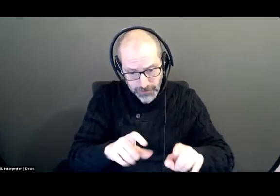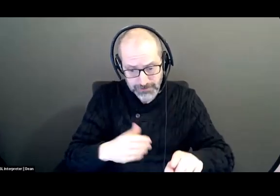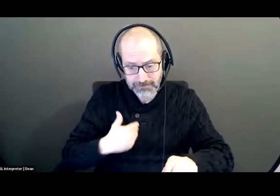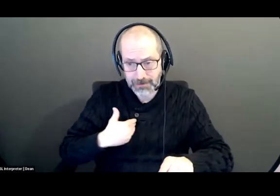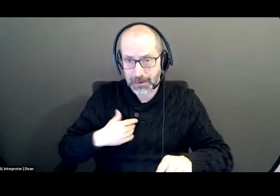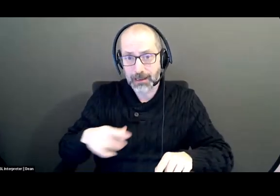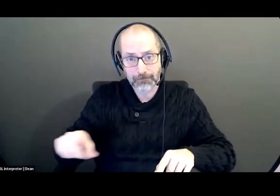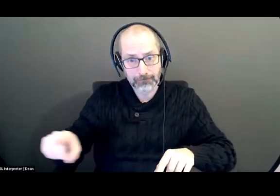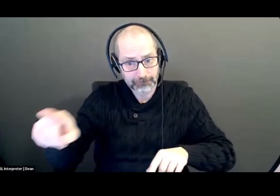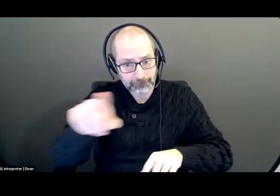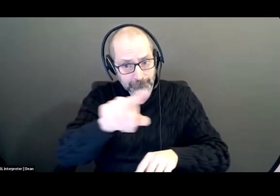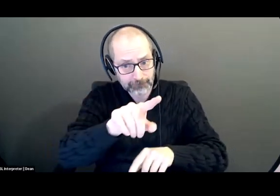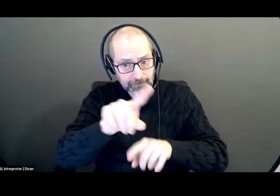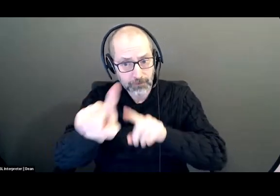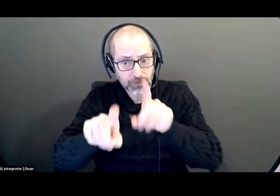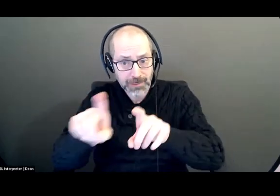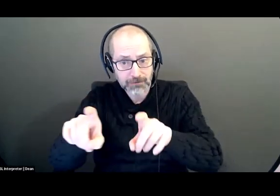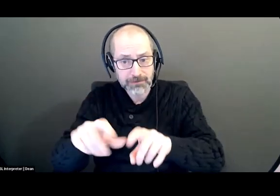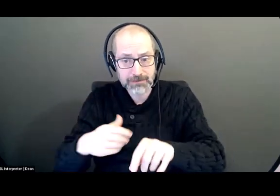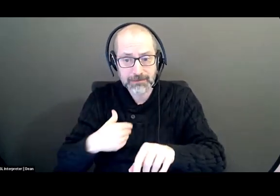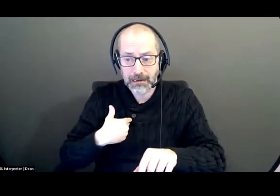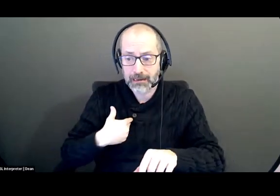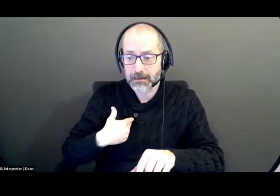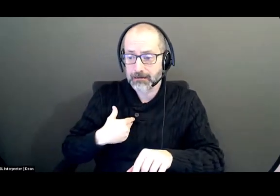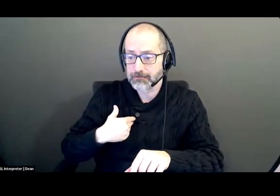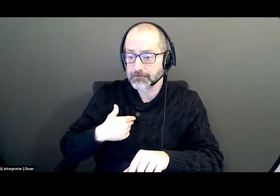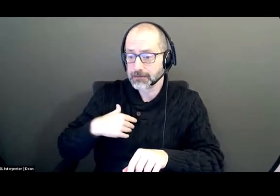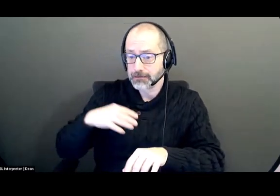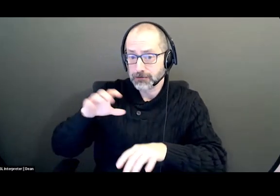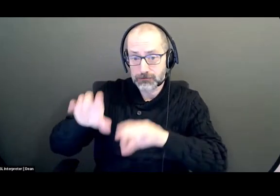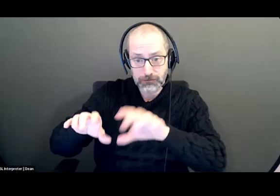want to try to talk a bit about that today.